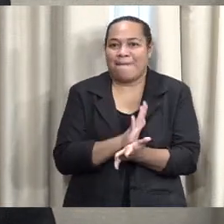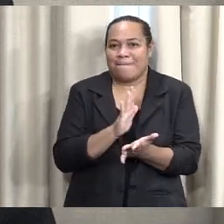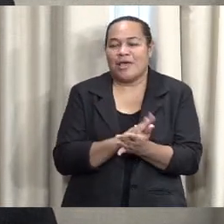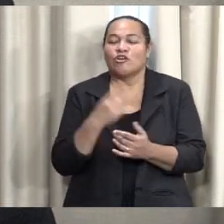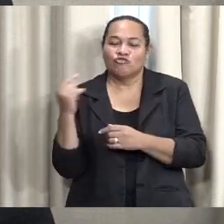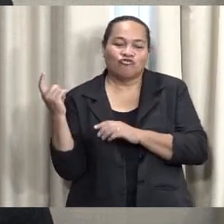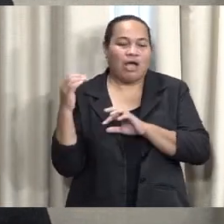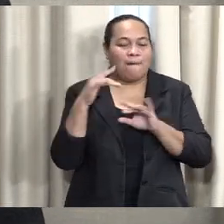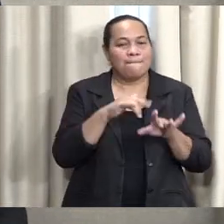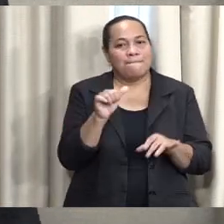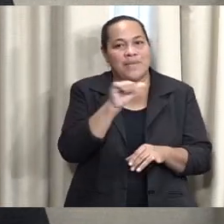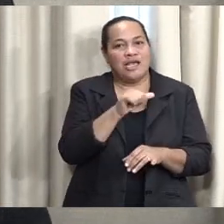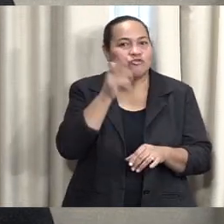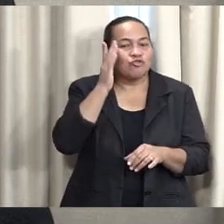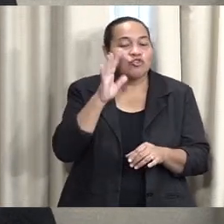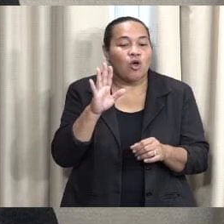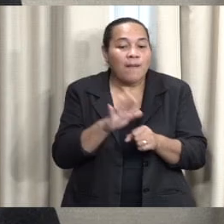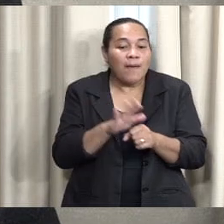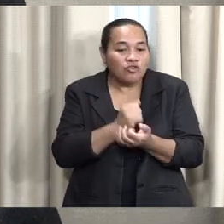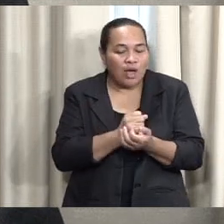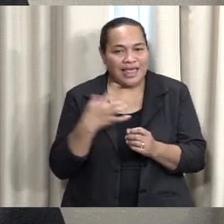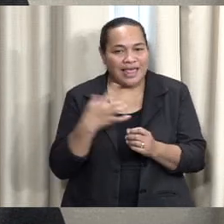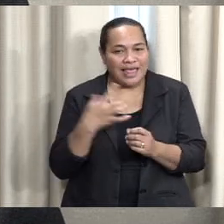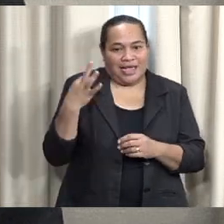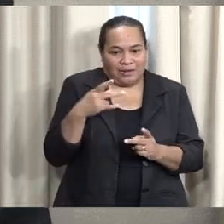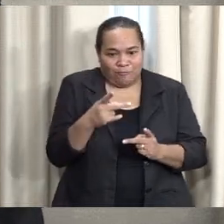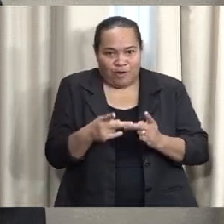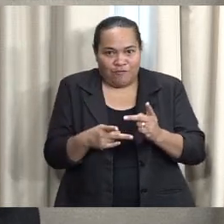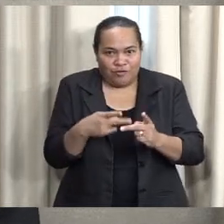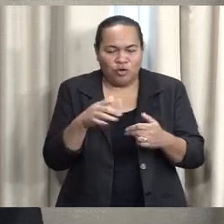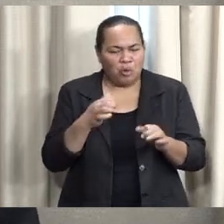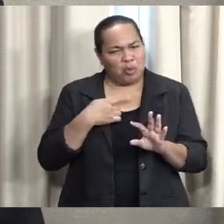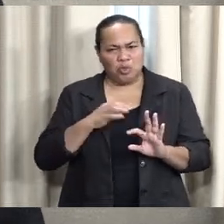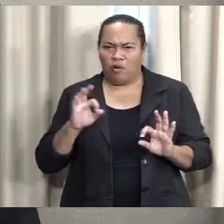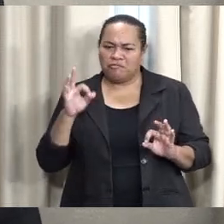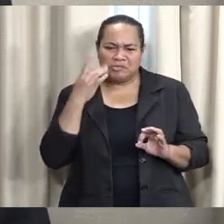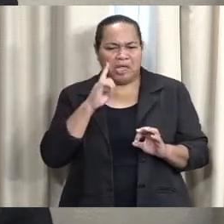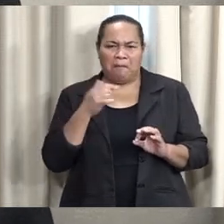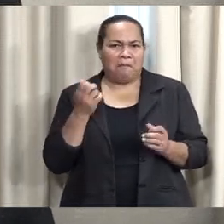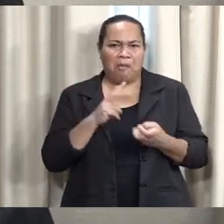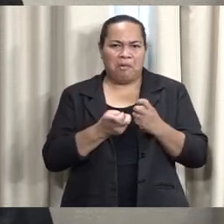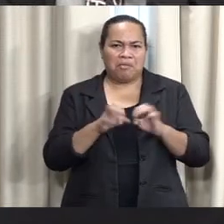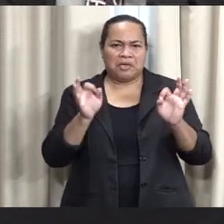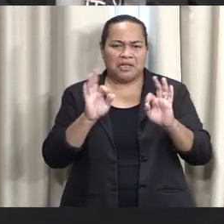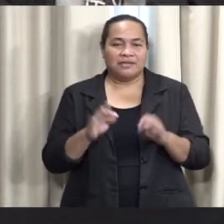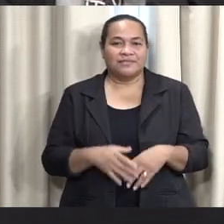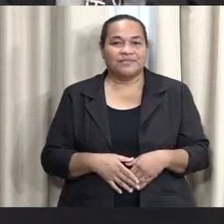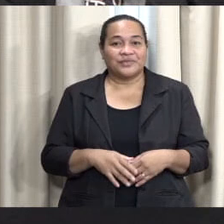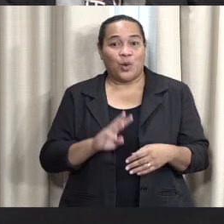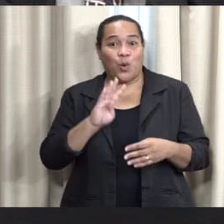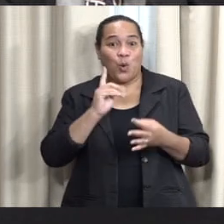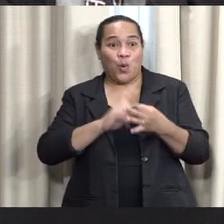come around and ensure that the application process is completed. So we don't see any problem there. Honorable Minister